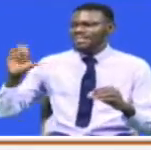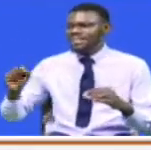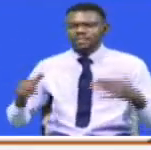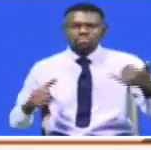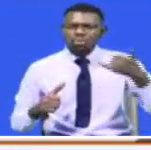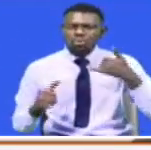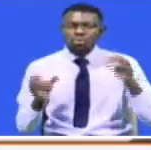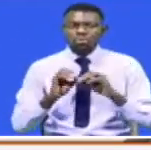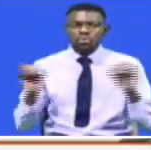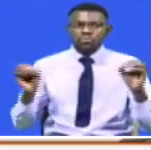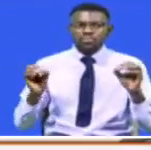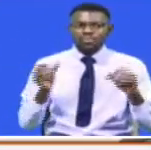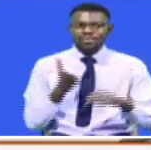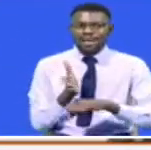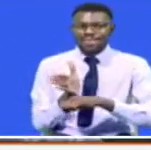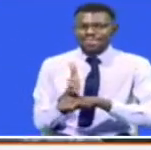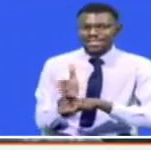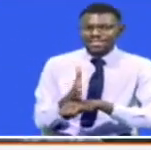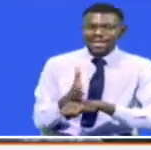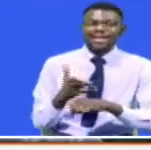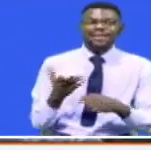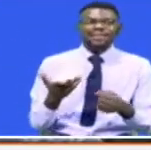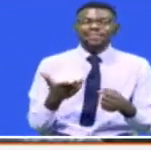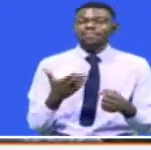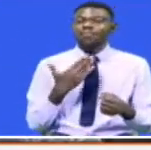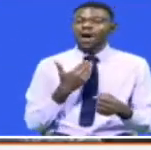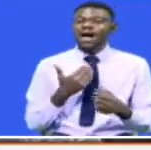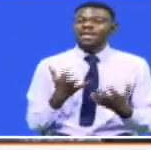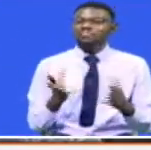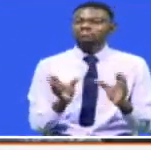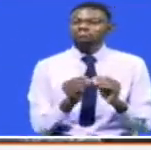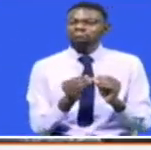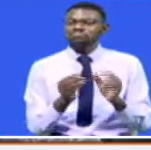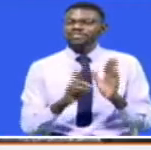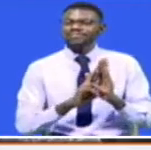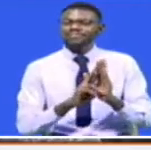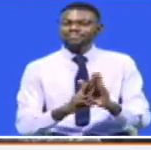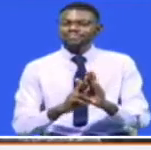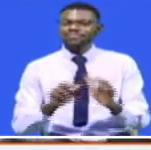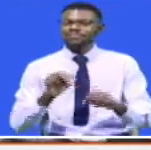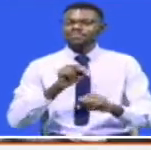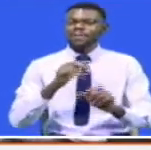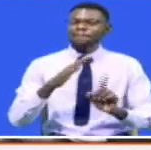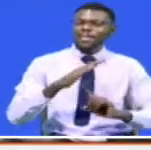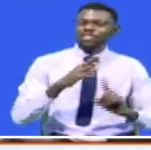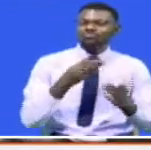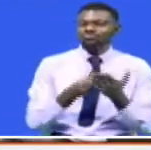the Senate committee is expected to meet representatives from National Treasury and the Global Fund.